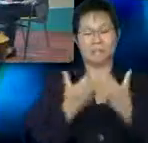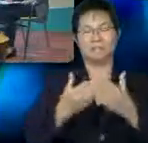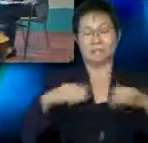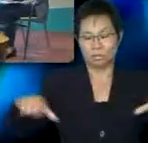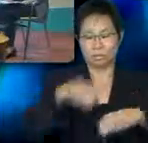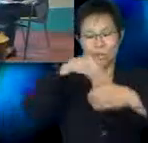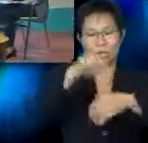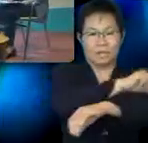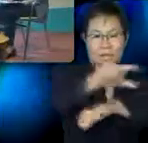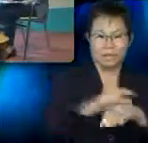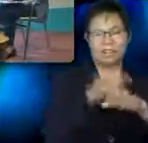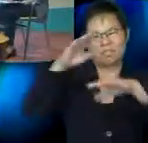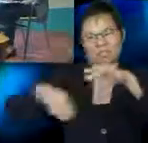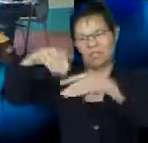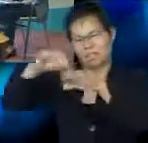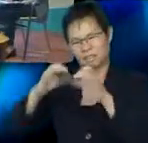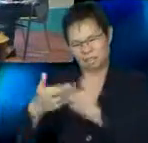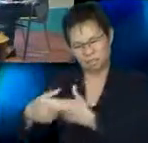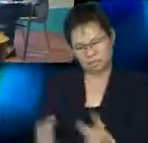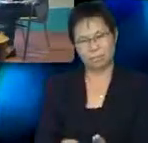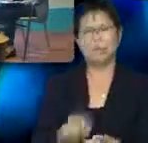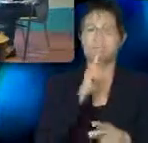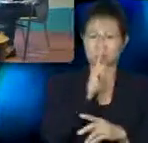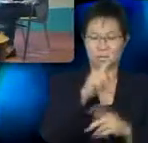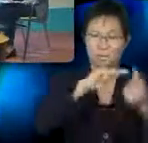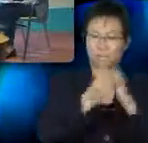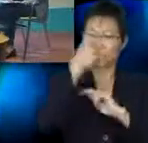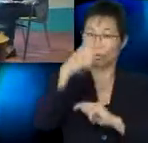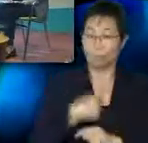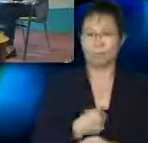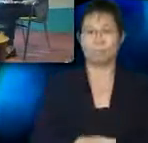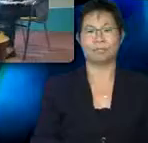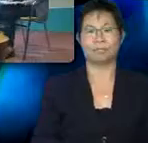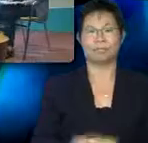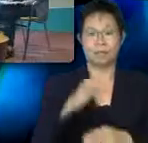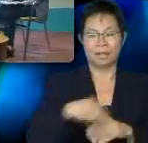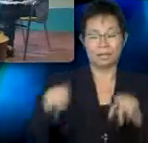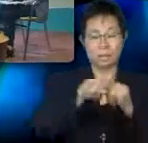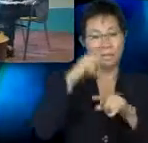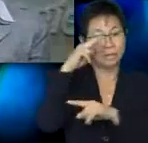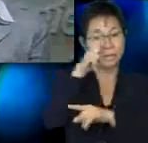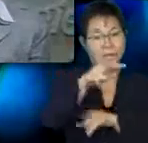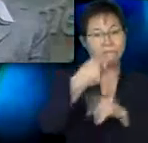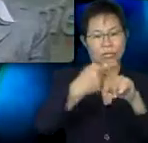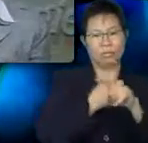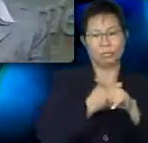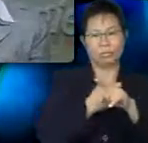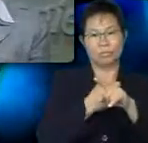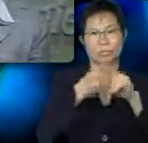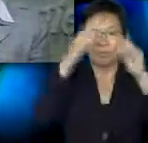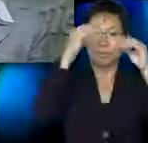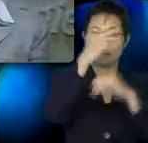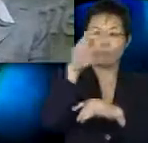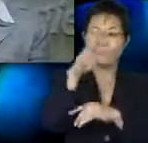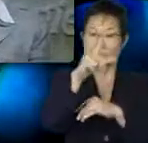than a conventional classroom? Yes, it certainly was a change for me. Yeah, and as you can see from the video clips, Mr.